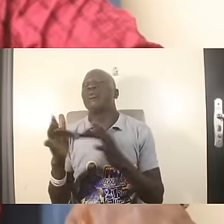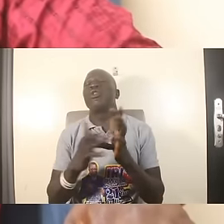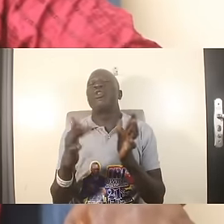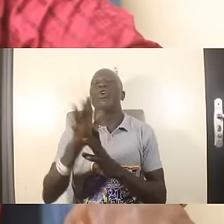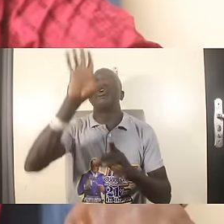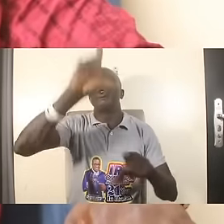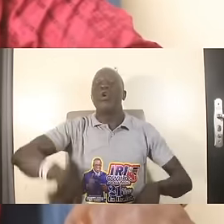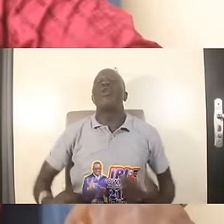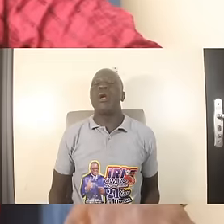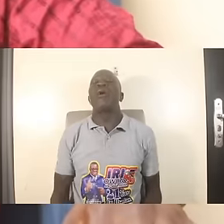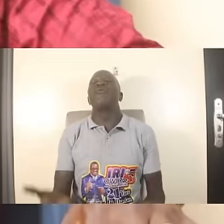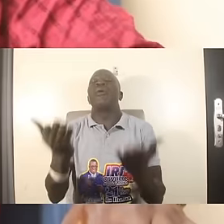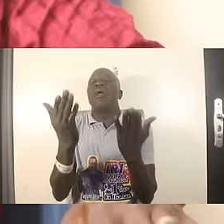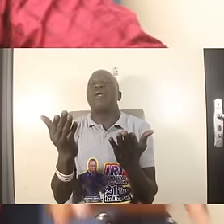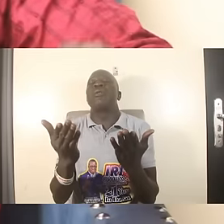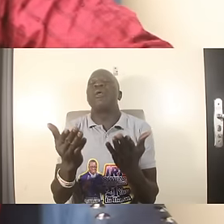Jesus. Amen.